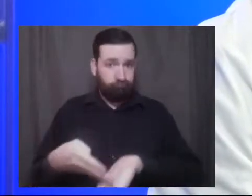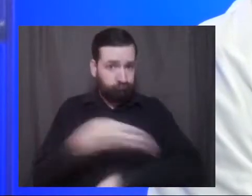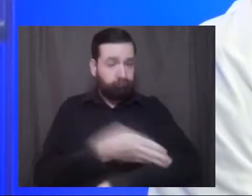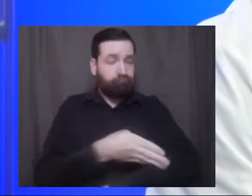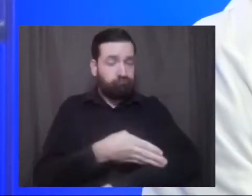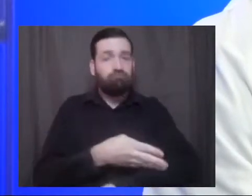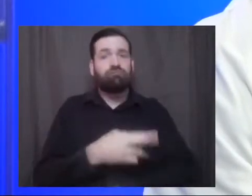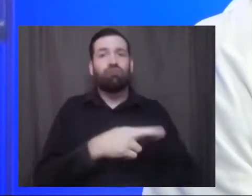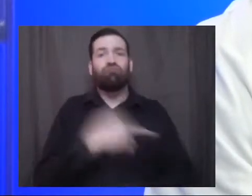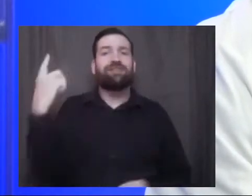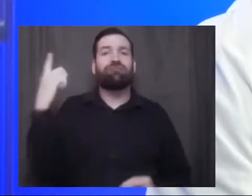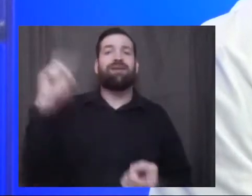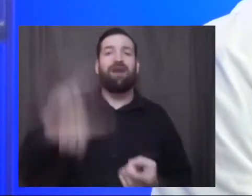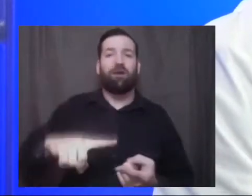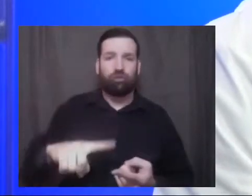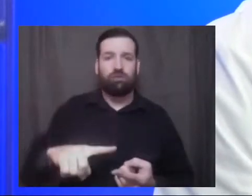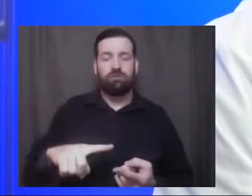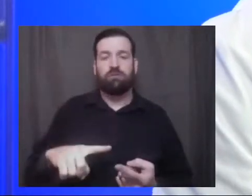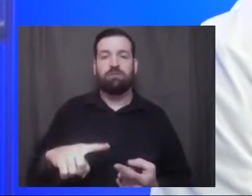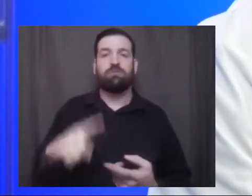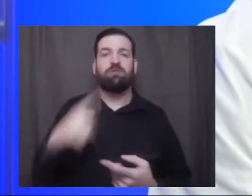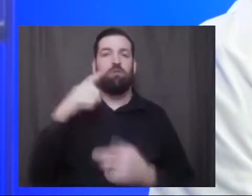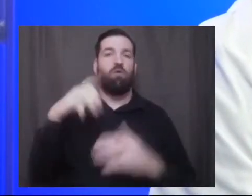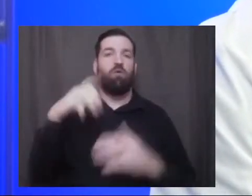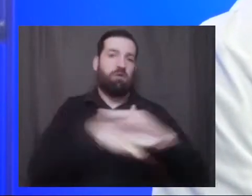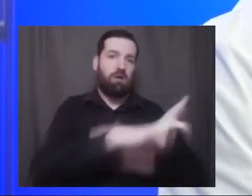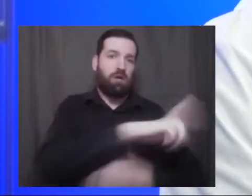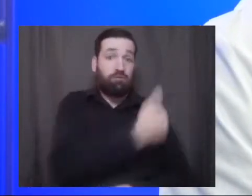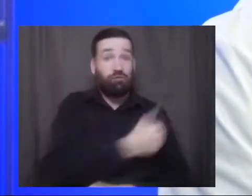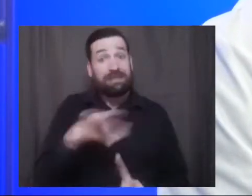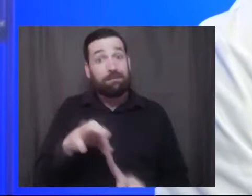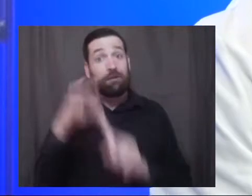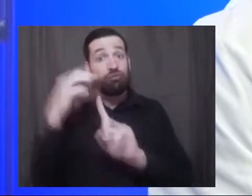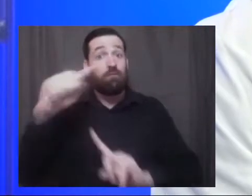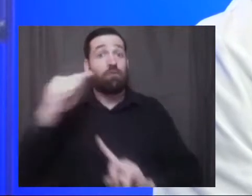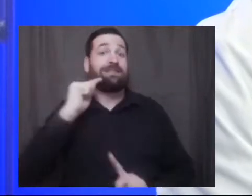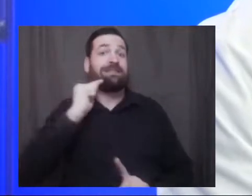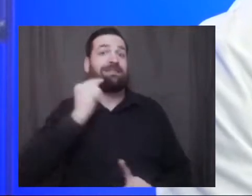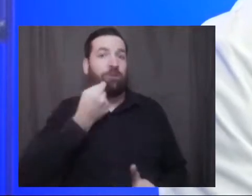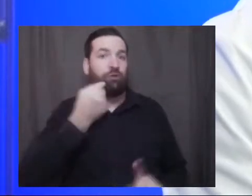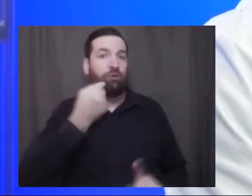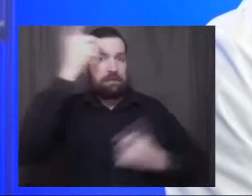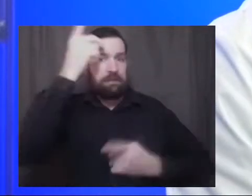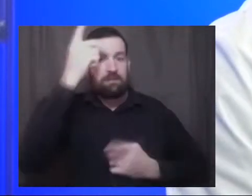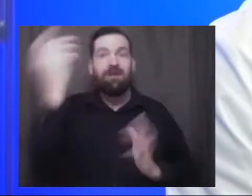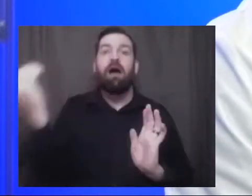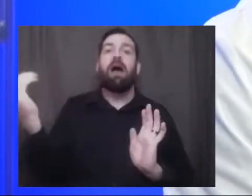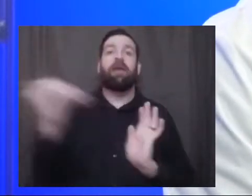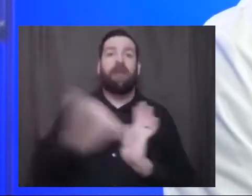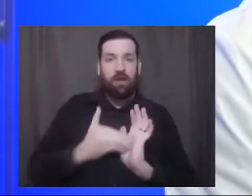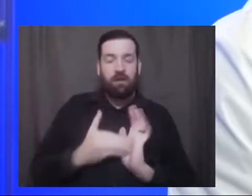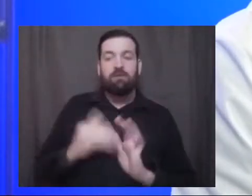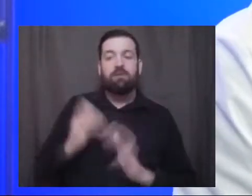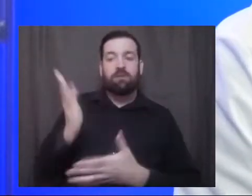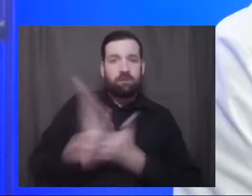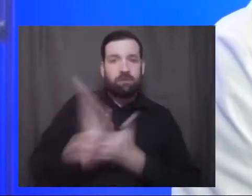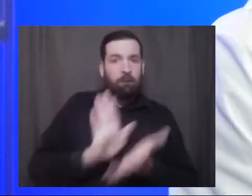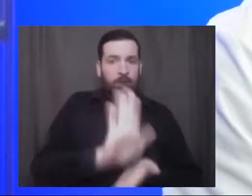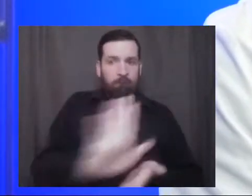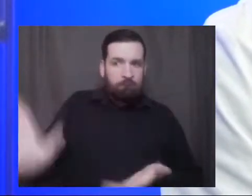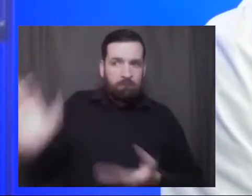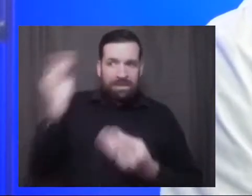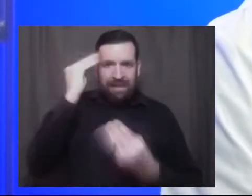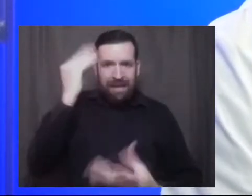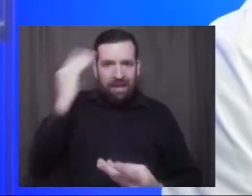going to the hospital and especially having severe disease with the 4th dose. Now, again, even some of that data, some of the experts are questioning that